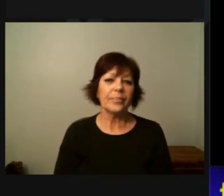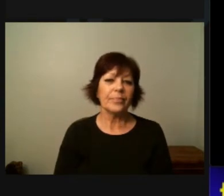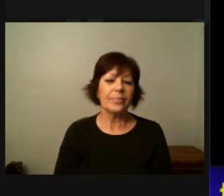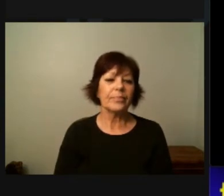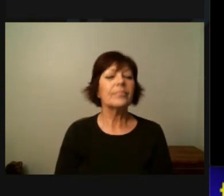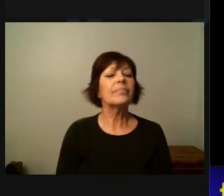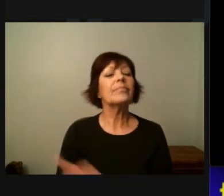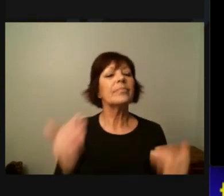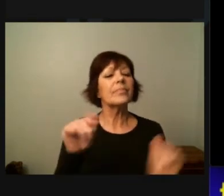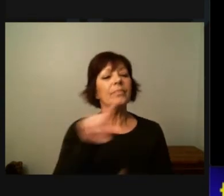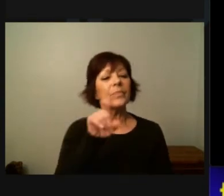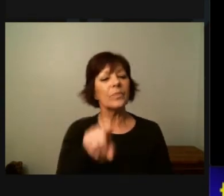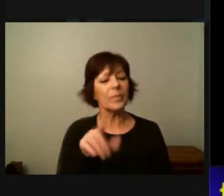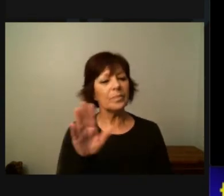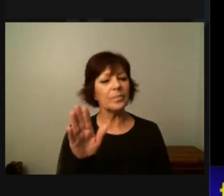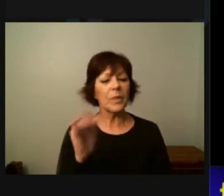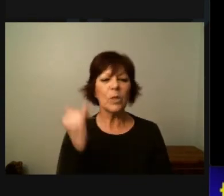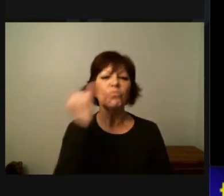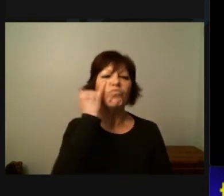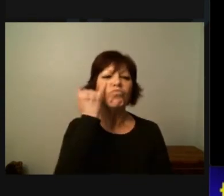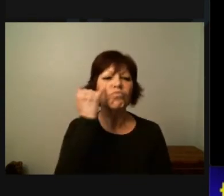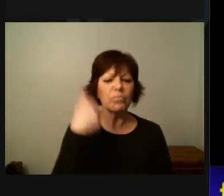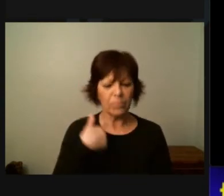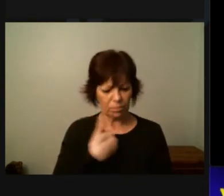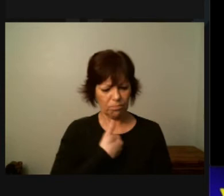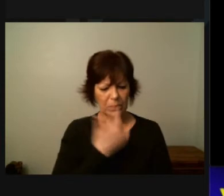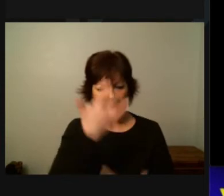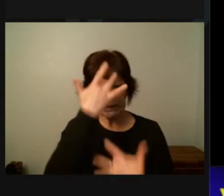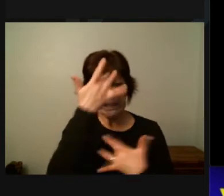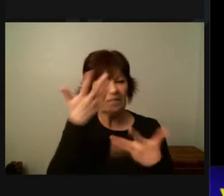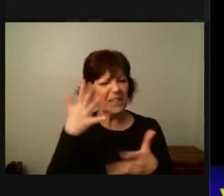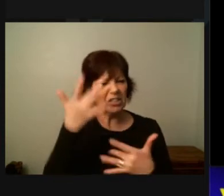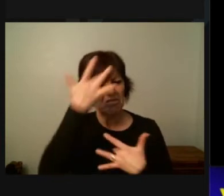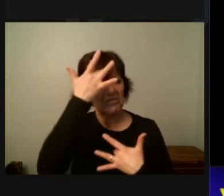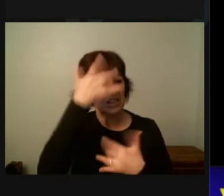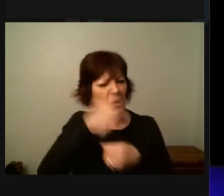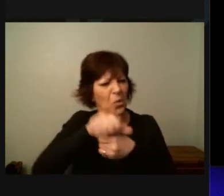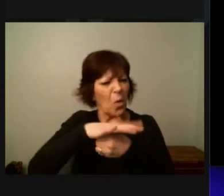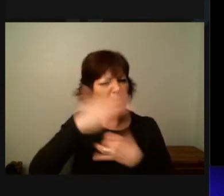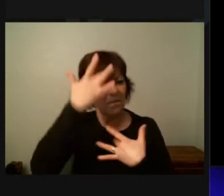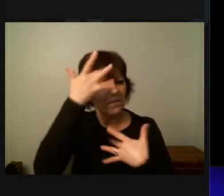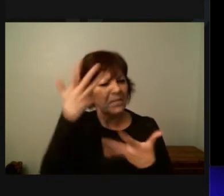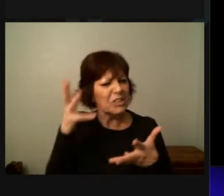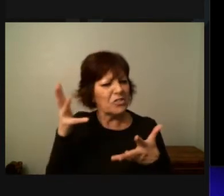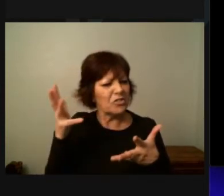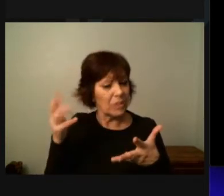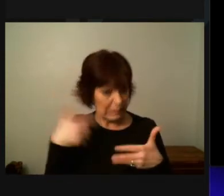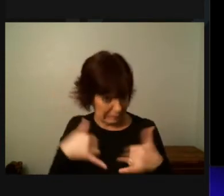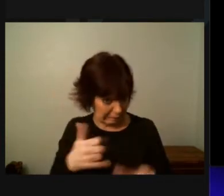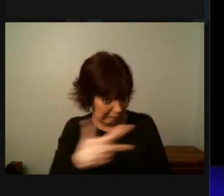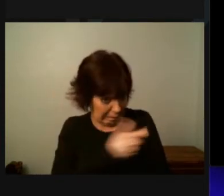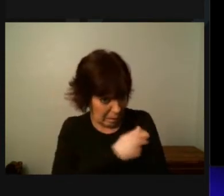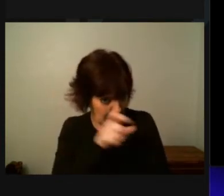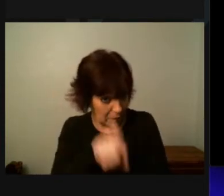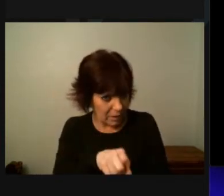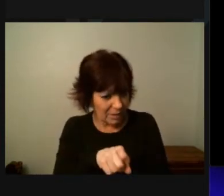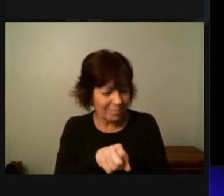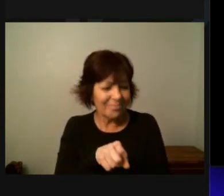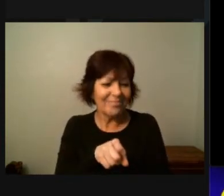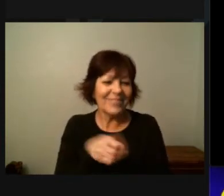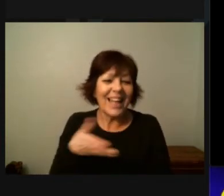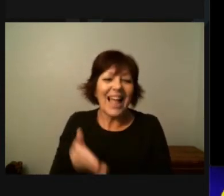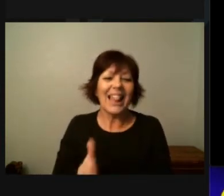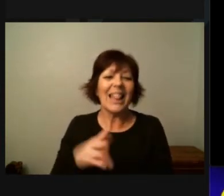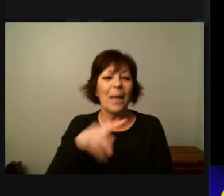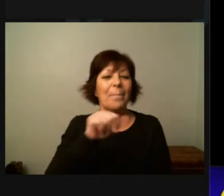The next question, if I had COVID-19, do I still need a vaccine? I'm going to let Patti Ann do this because she's the